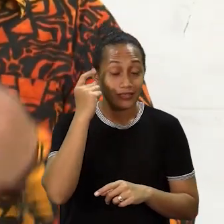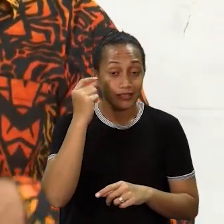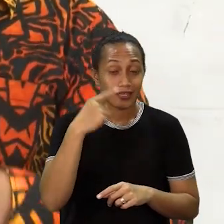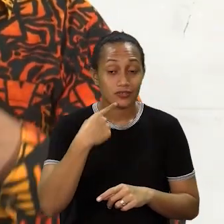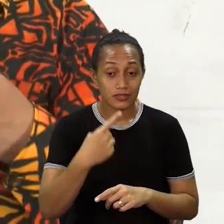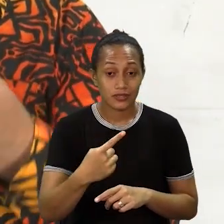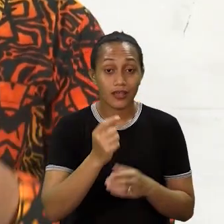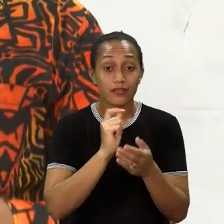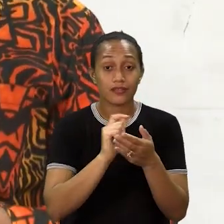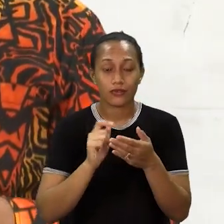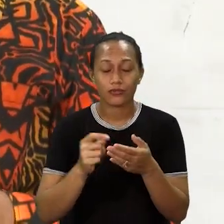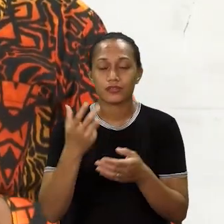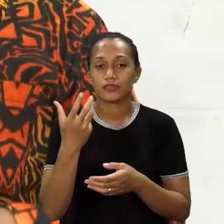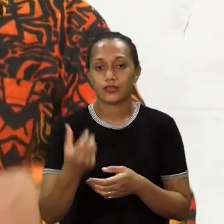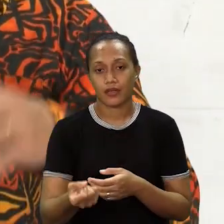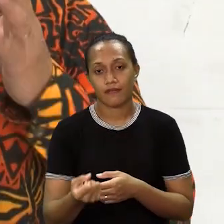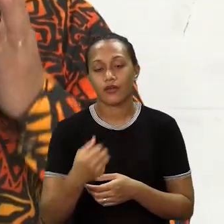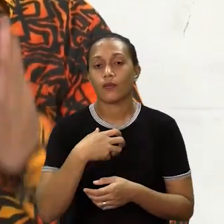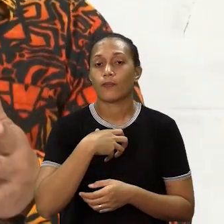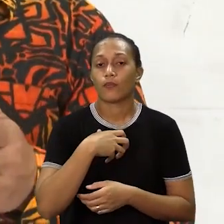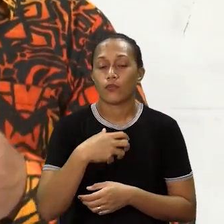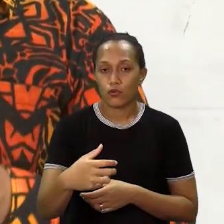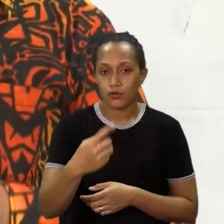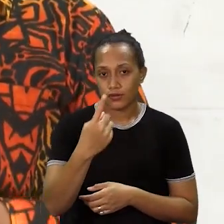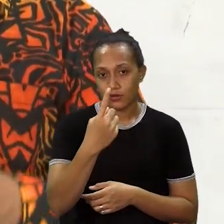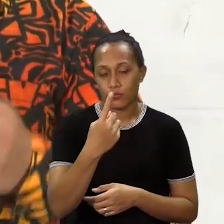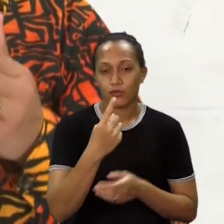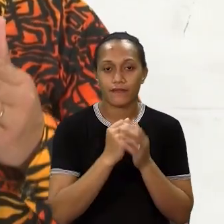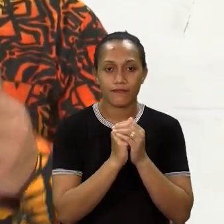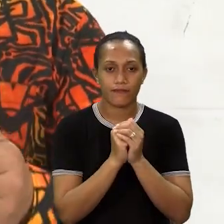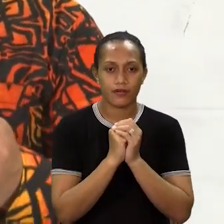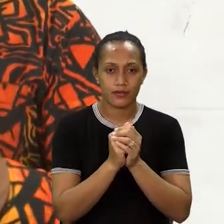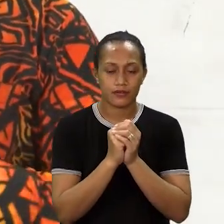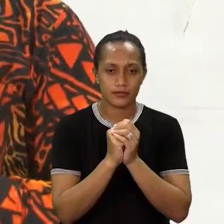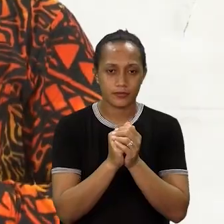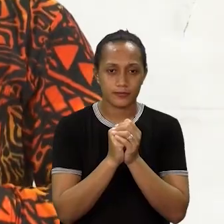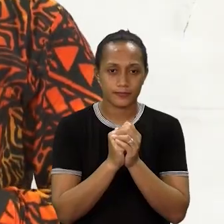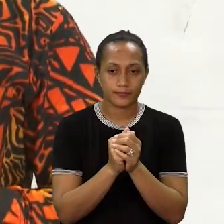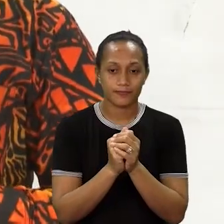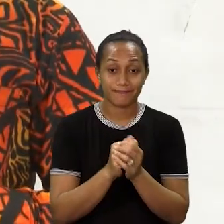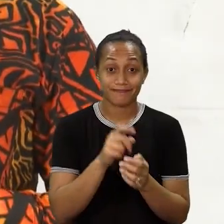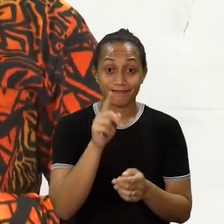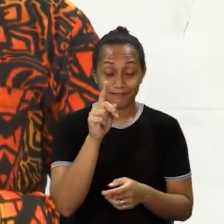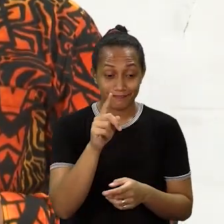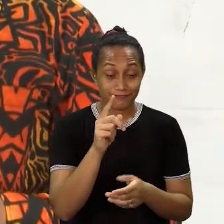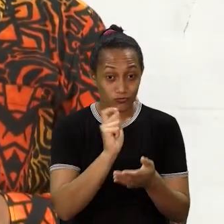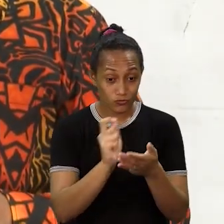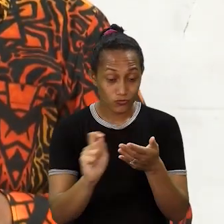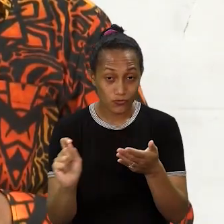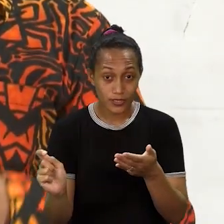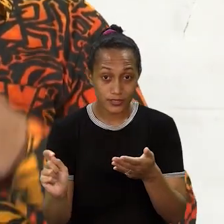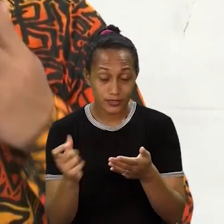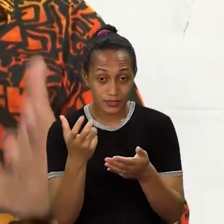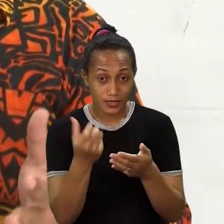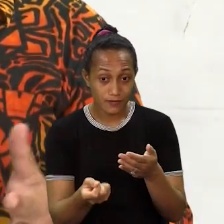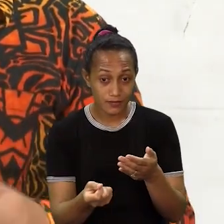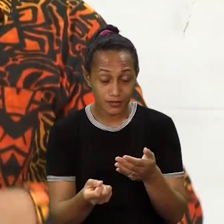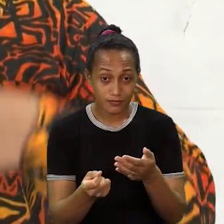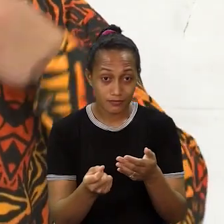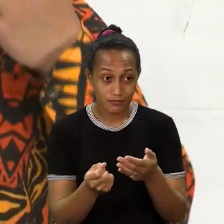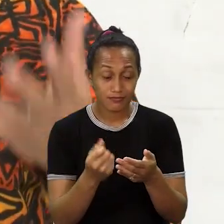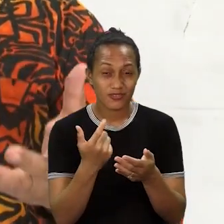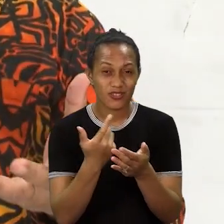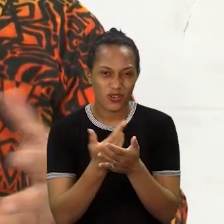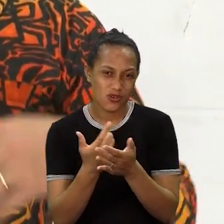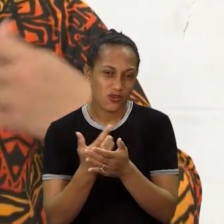phrase, it is clearly stated that the writer is having more than one friends. That clearly stated